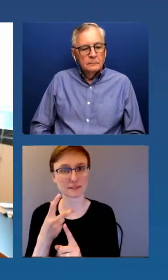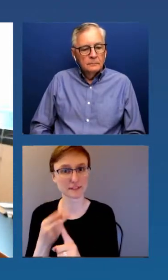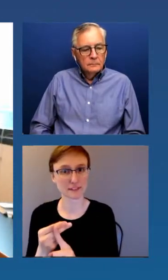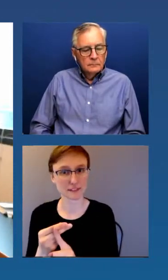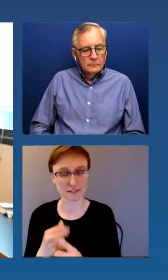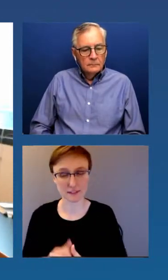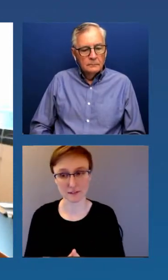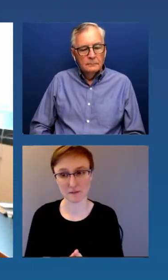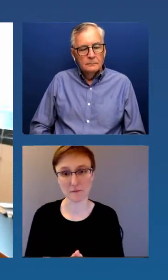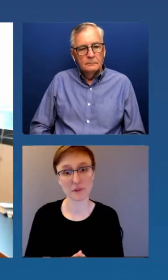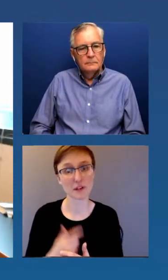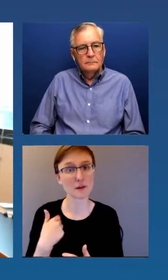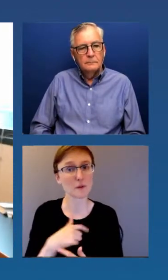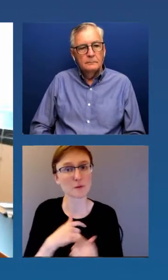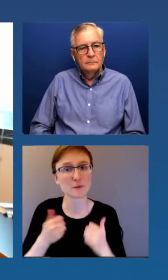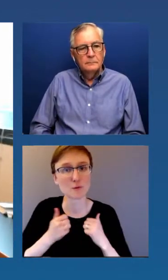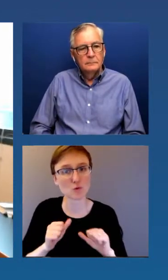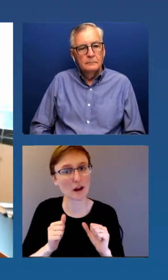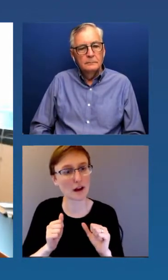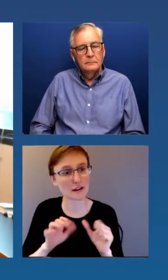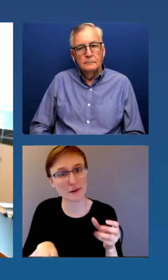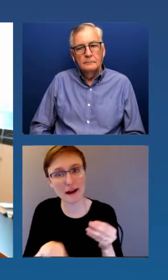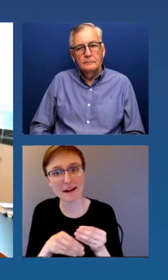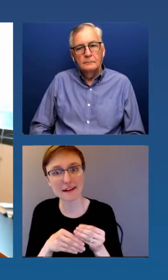to introduce new things while also